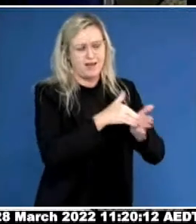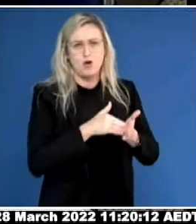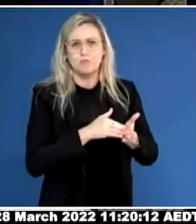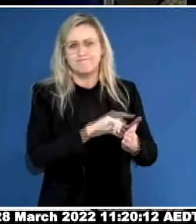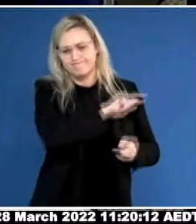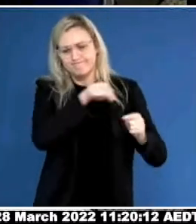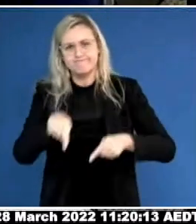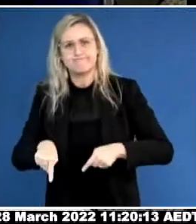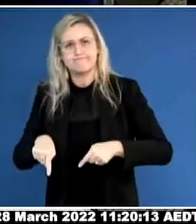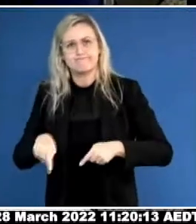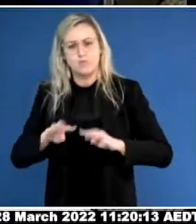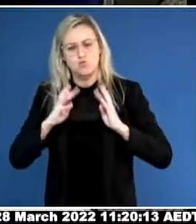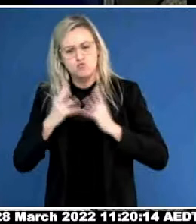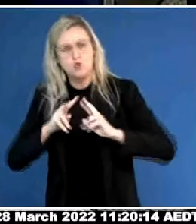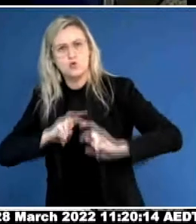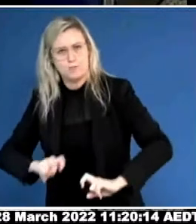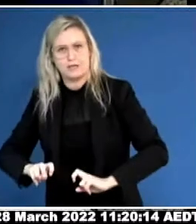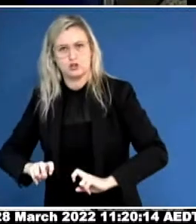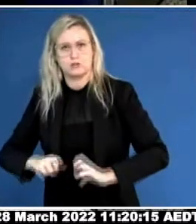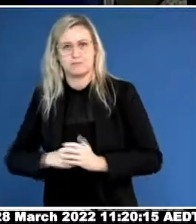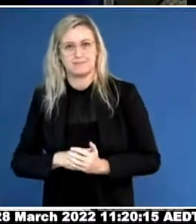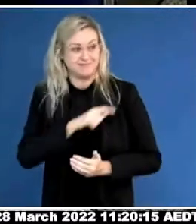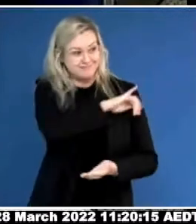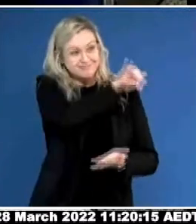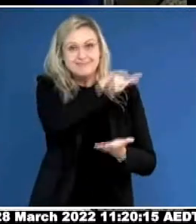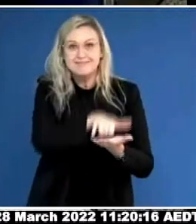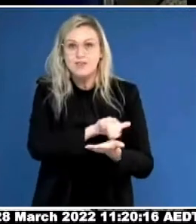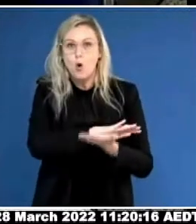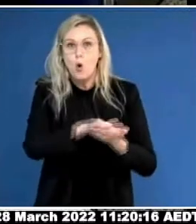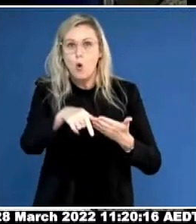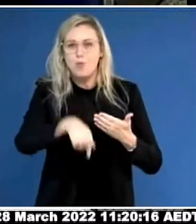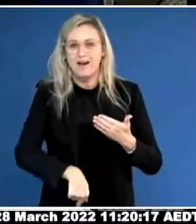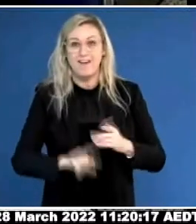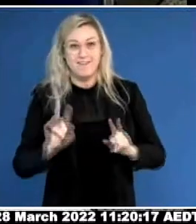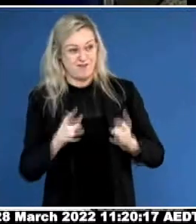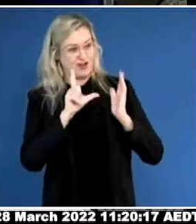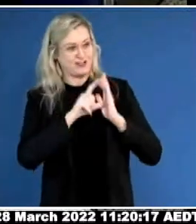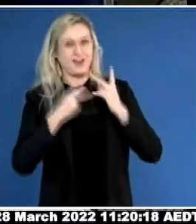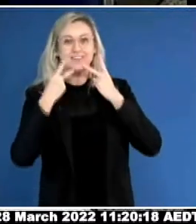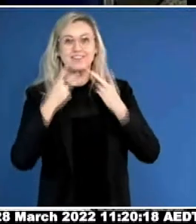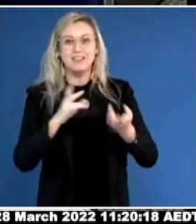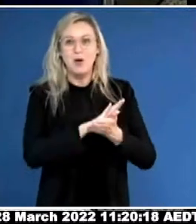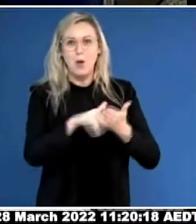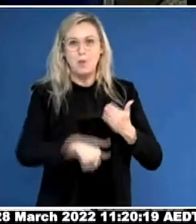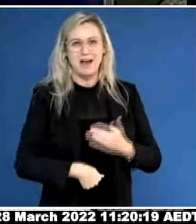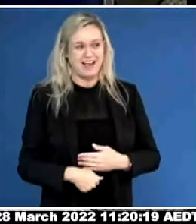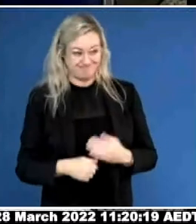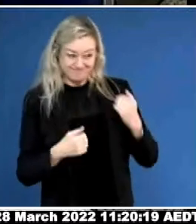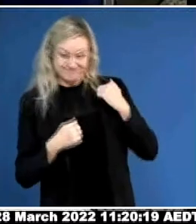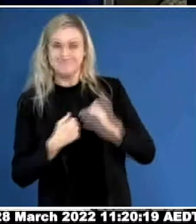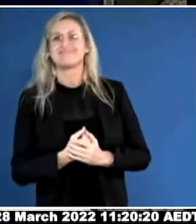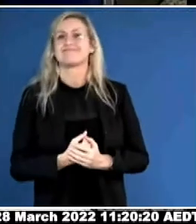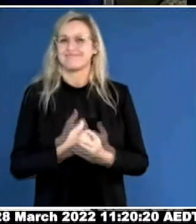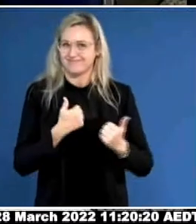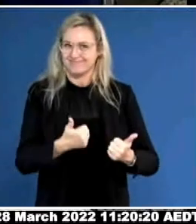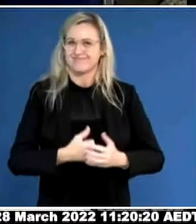also to travel to come to Hobart today. Yes. It's your first time in Hobart. Yes, it is. And so we